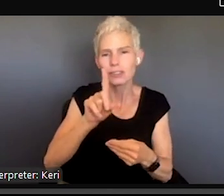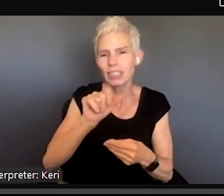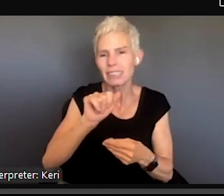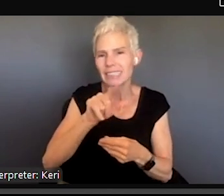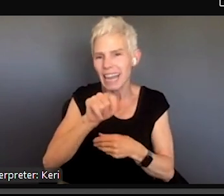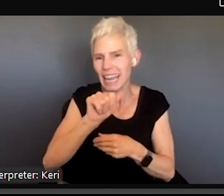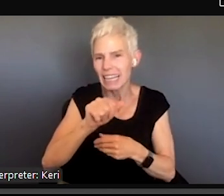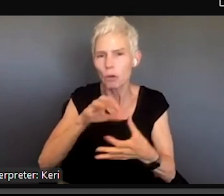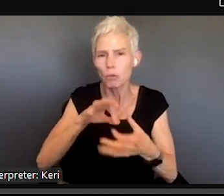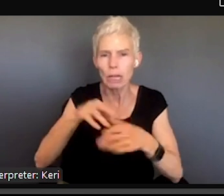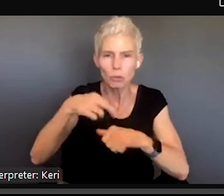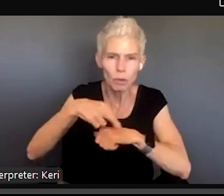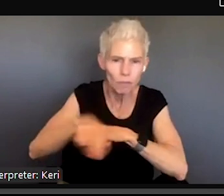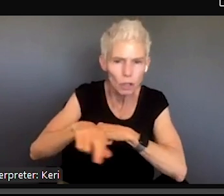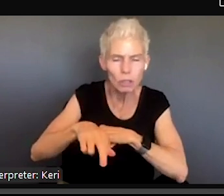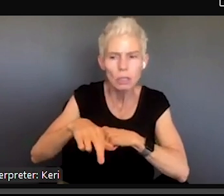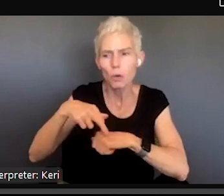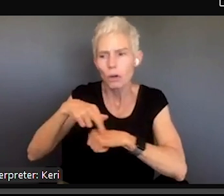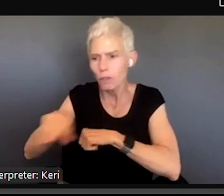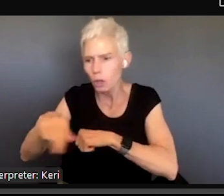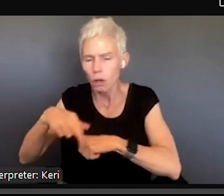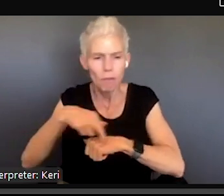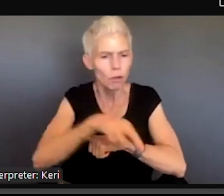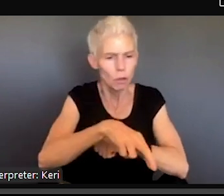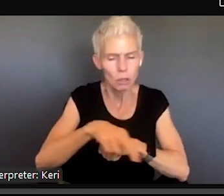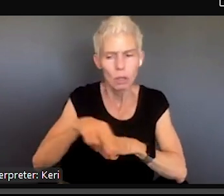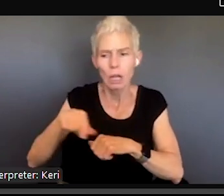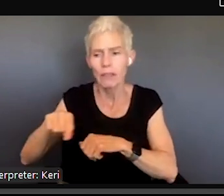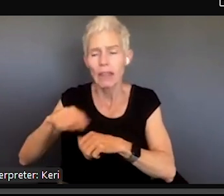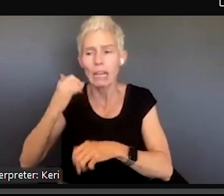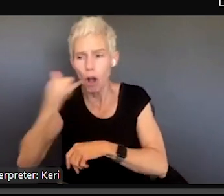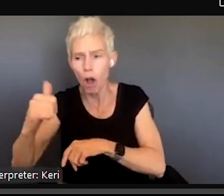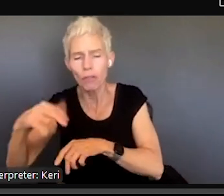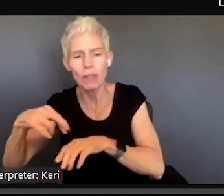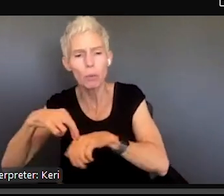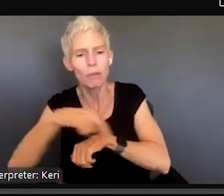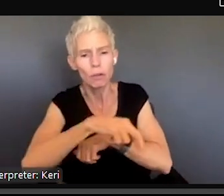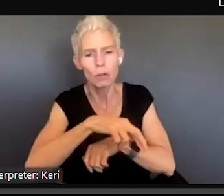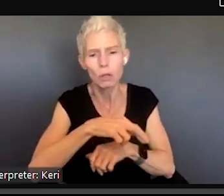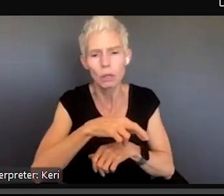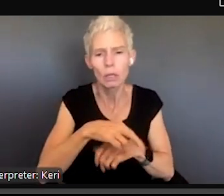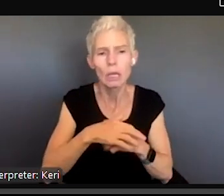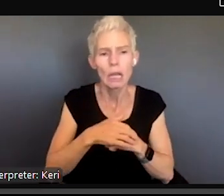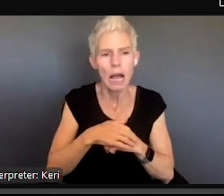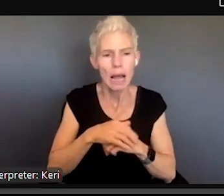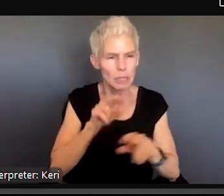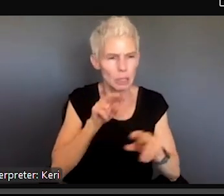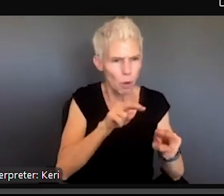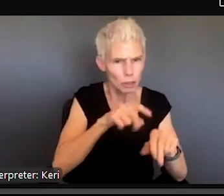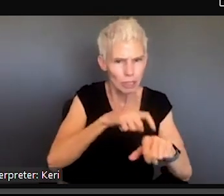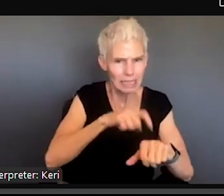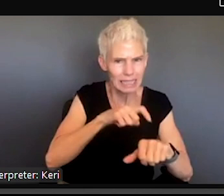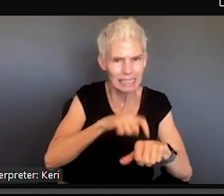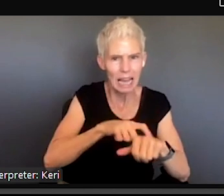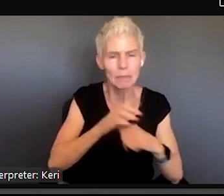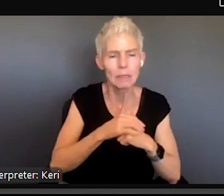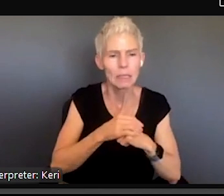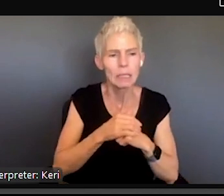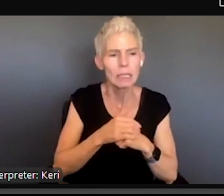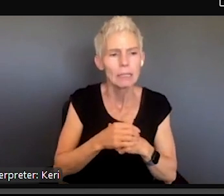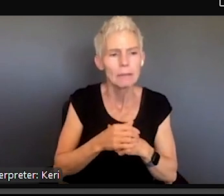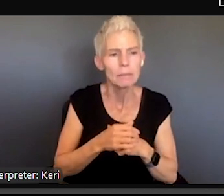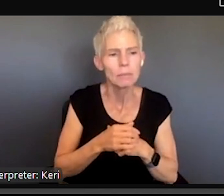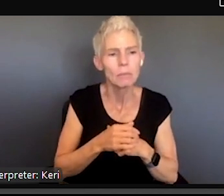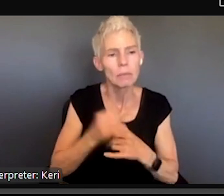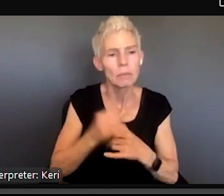about referrals, where referrals are going to off the peer line. But the last thing I want to show, and I'm just keeping my eye on the time, y'all. I don't mean to shortchange slides, but